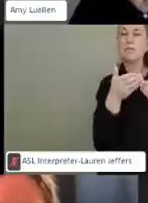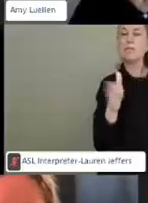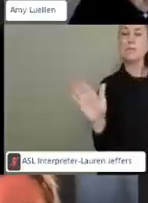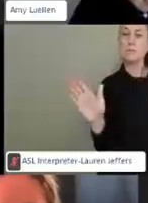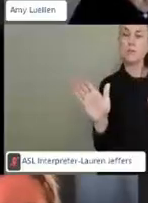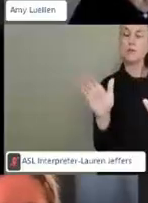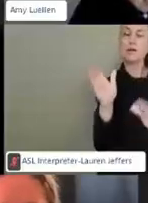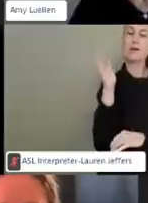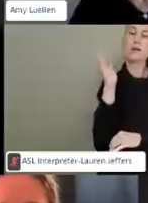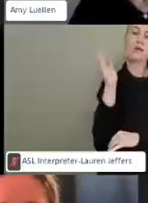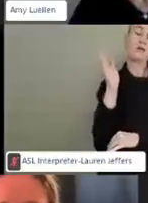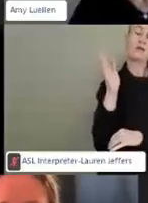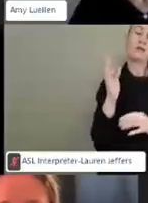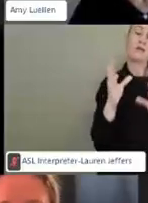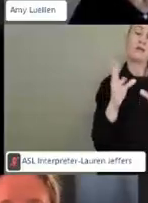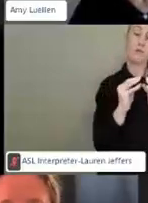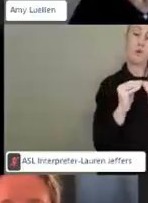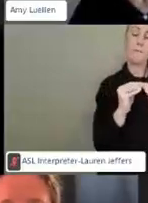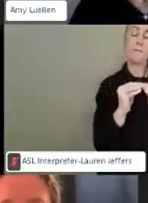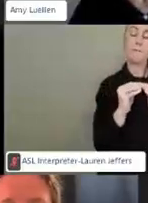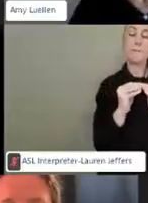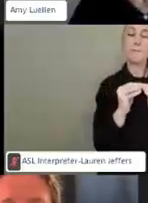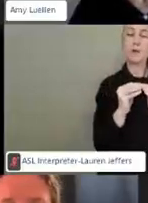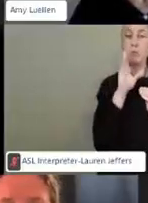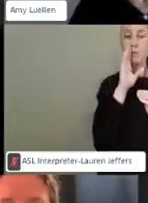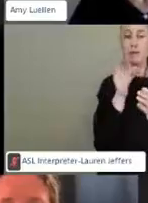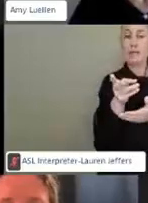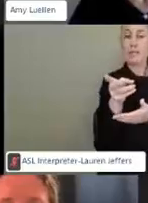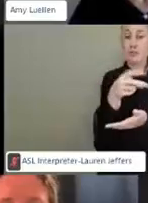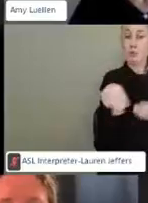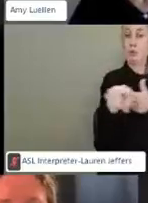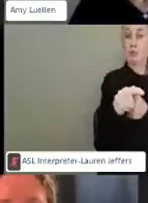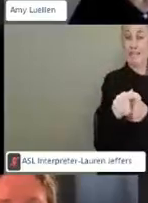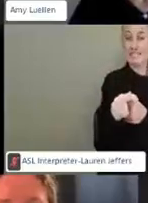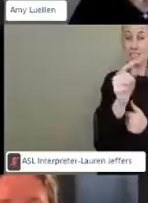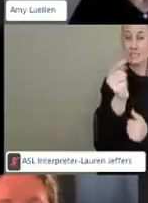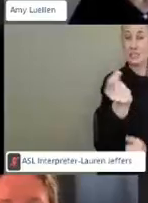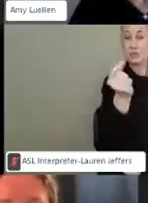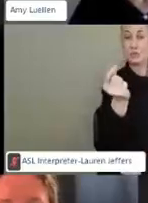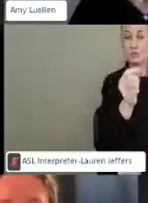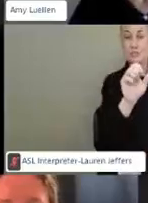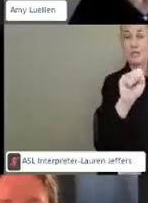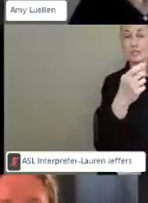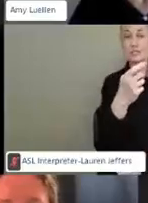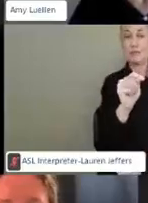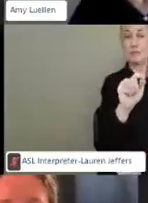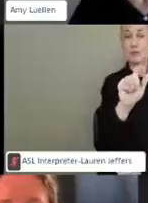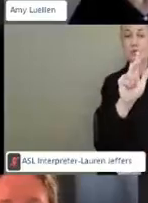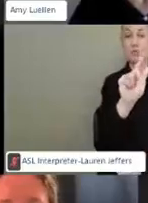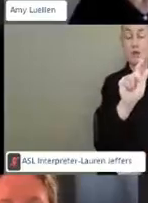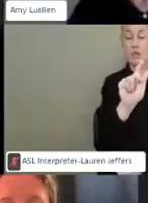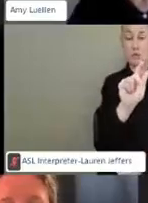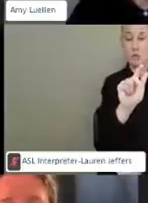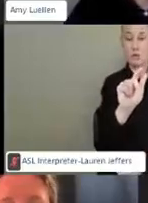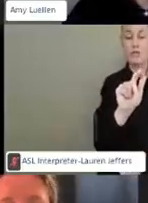next public forum, we're actually doing one in 2 weeks. It is on Tuesday, September the 23rd. It's